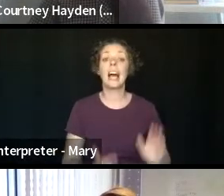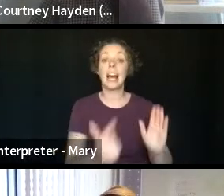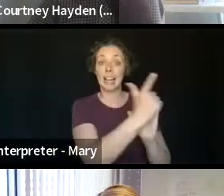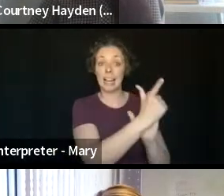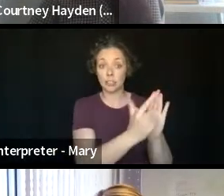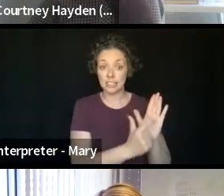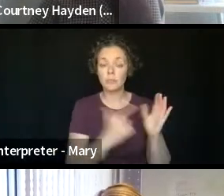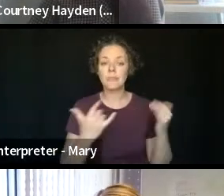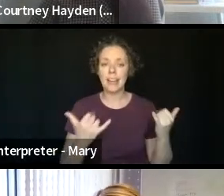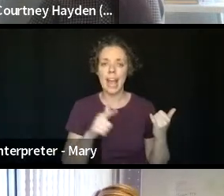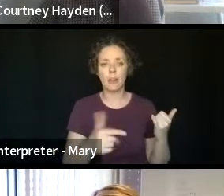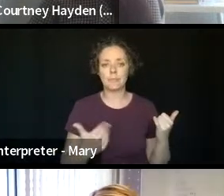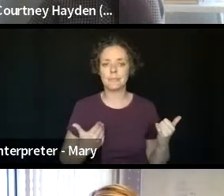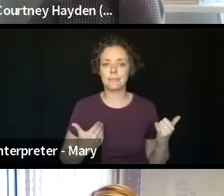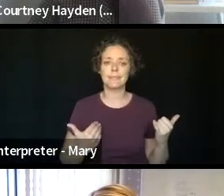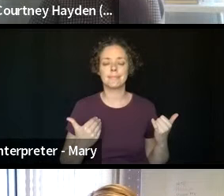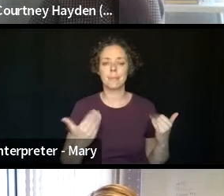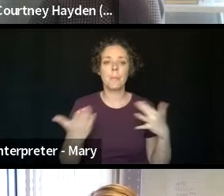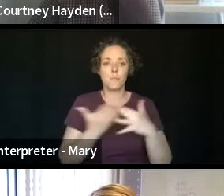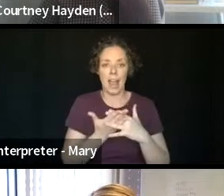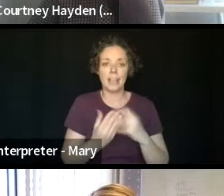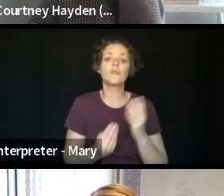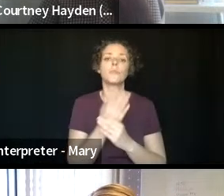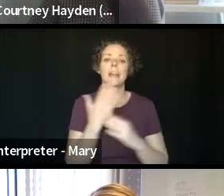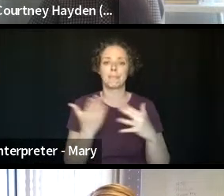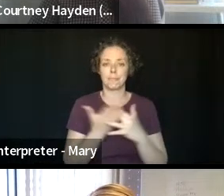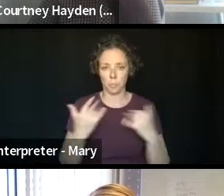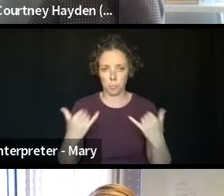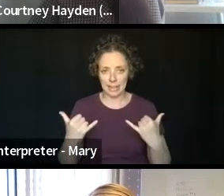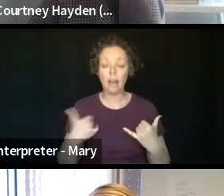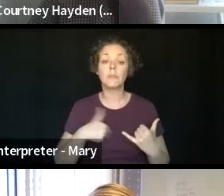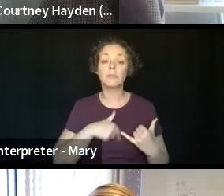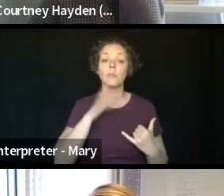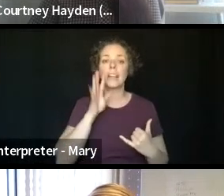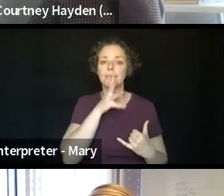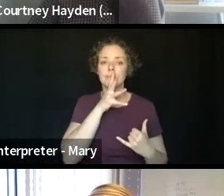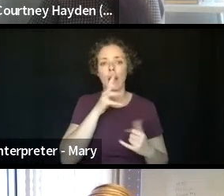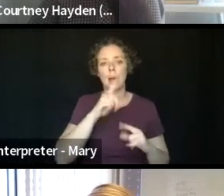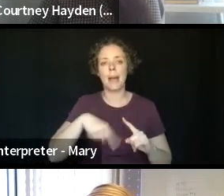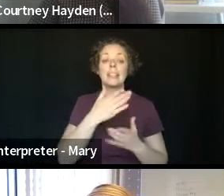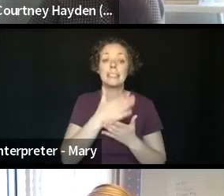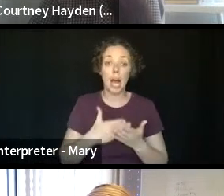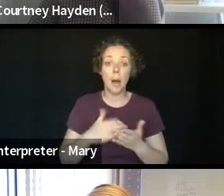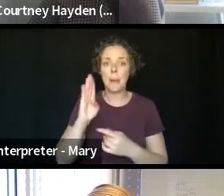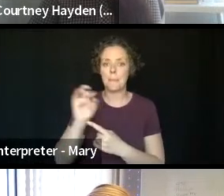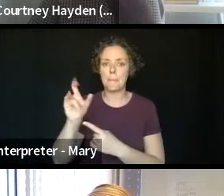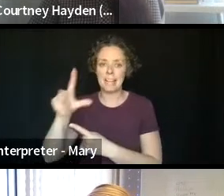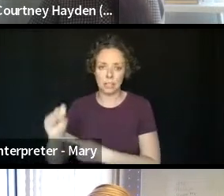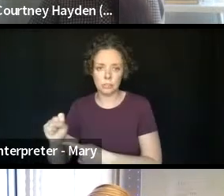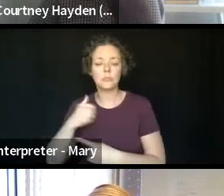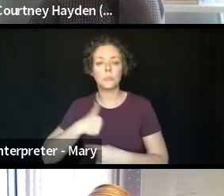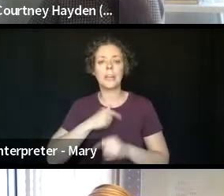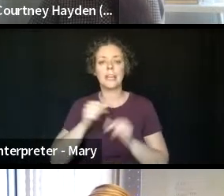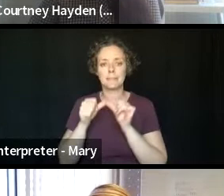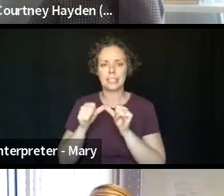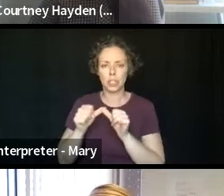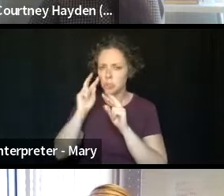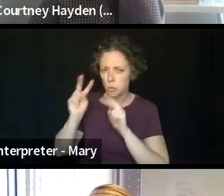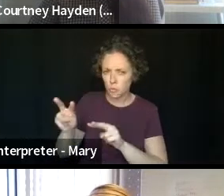now. But I will talk through some of the bills that we were tracking and that things that have happened.